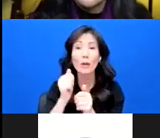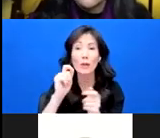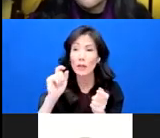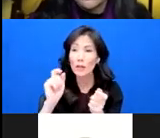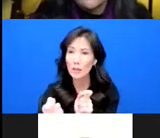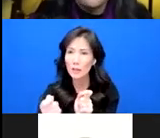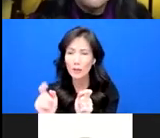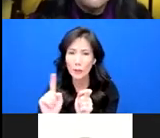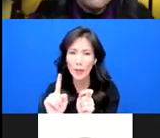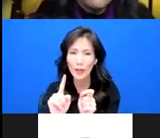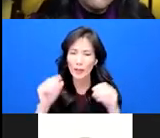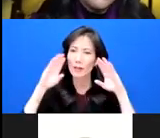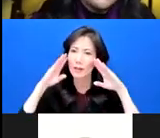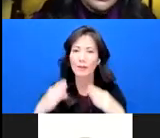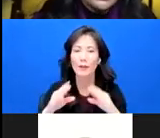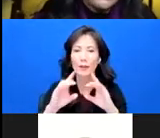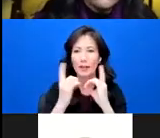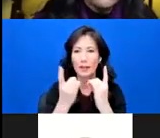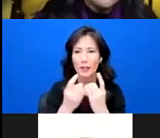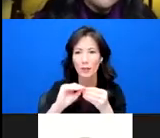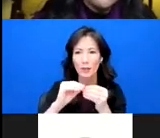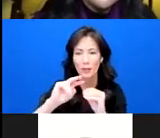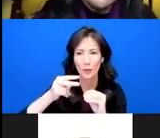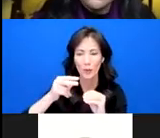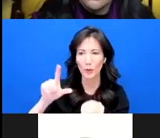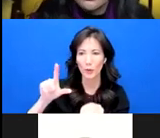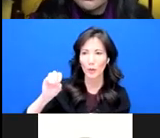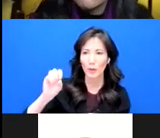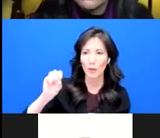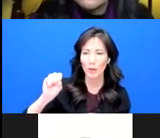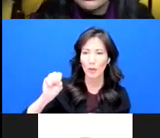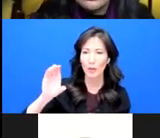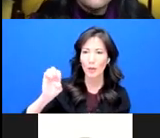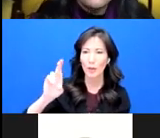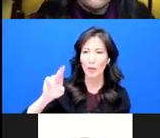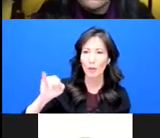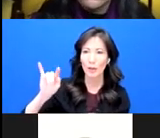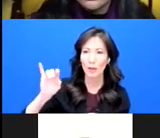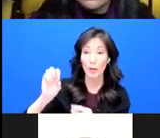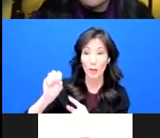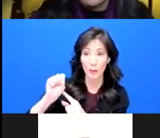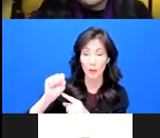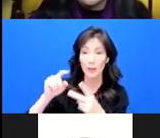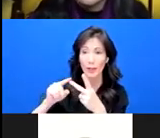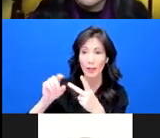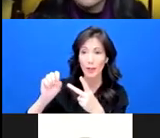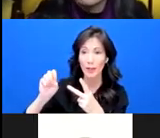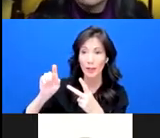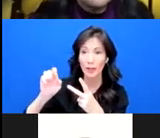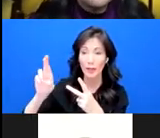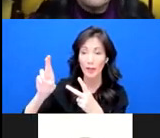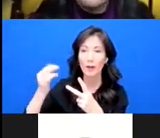our District 2, where we take Los Cerritos and Sutter and we place that into District 3. So we'll go to the next